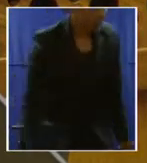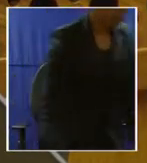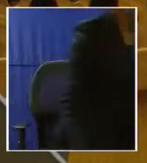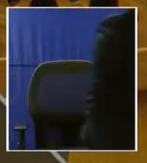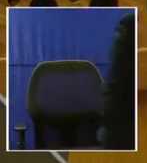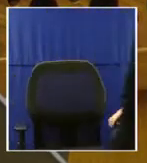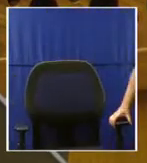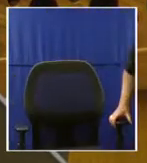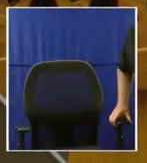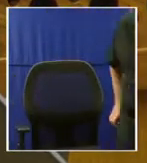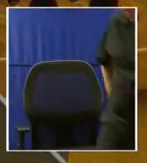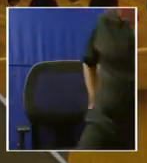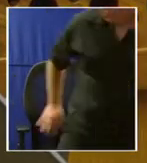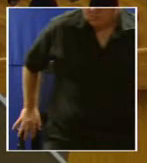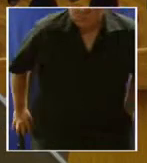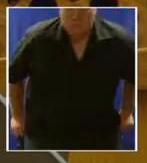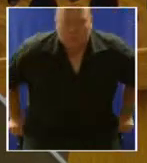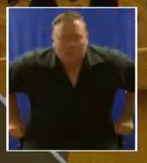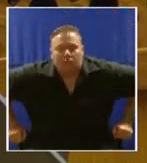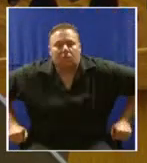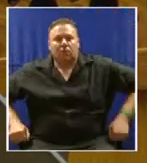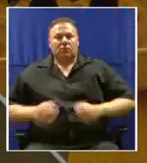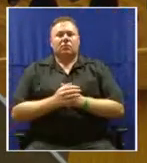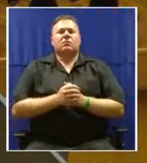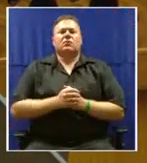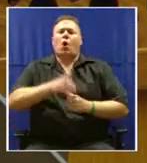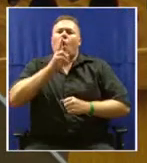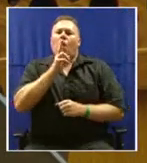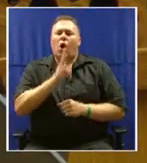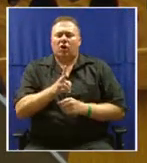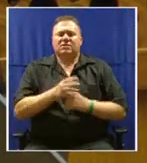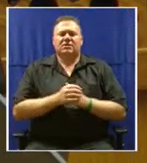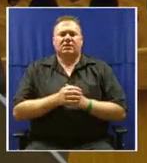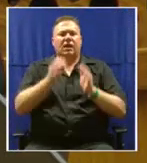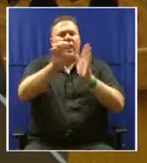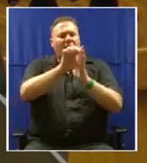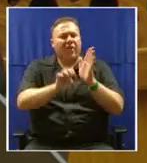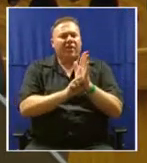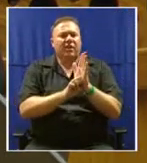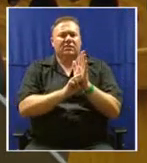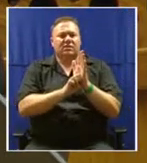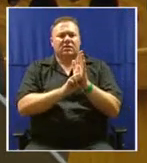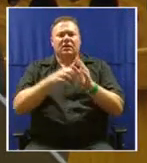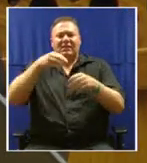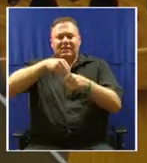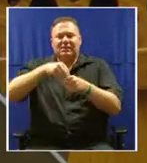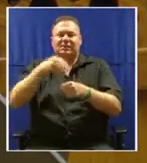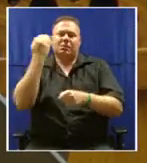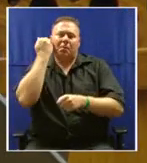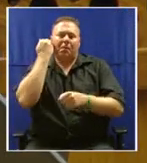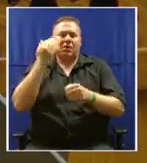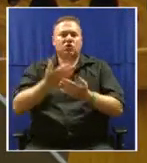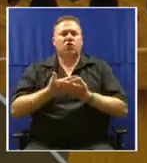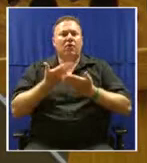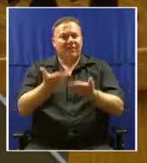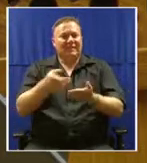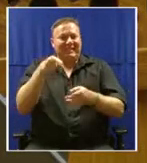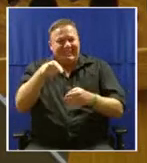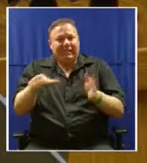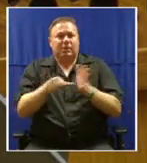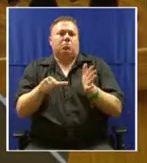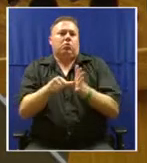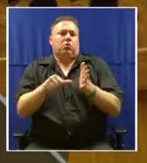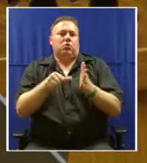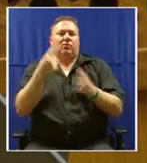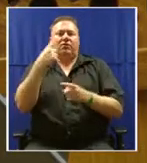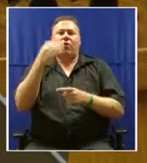and integrity in the public service is critical if we are to build a capable state. Now,